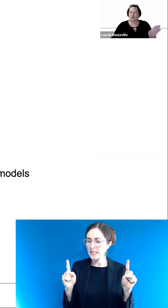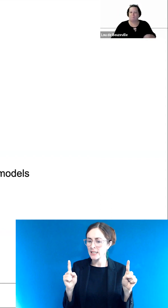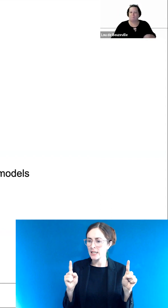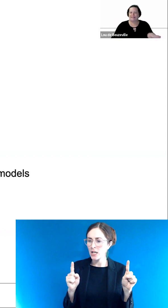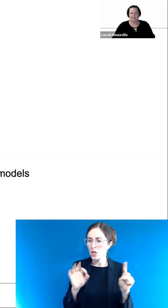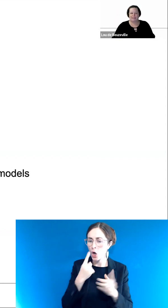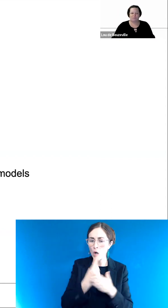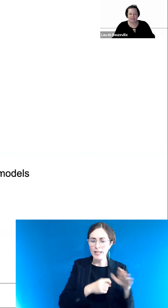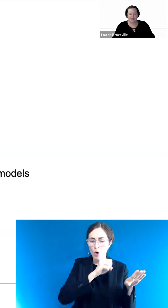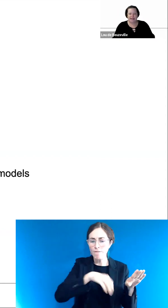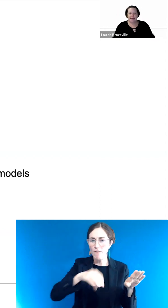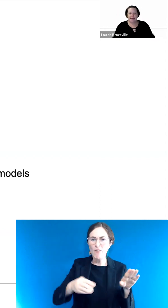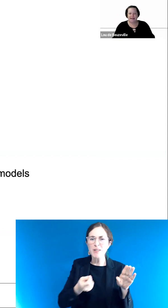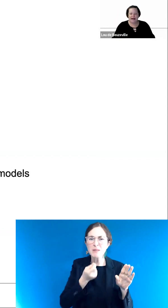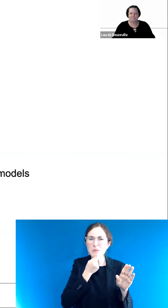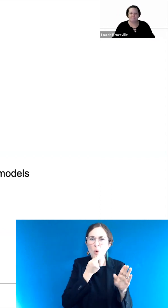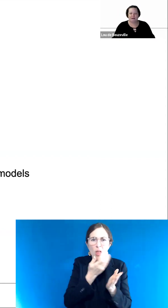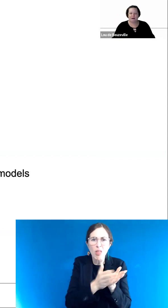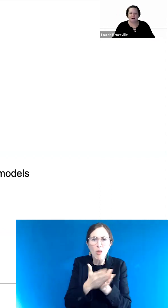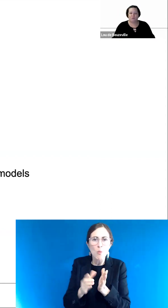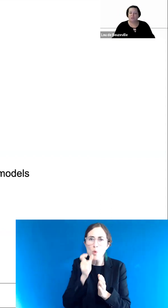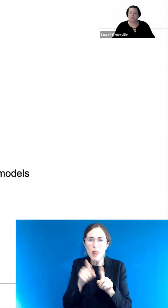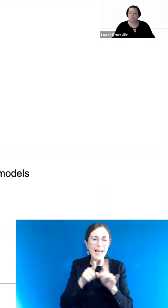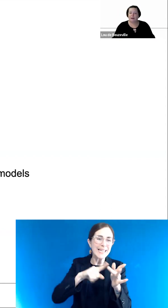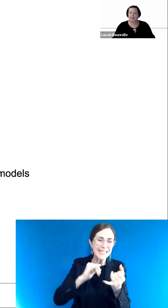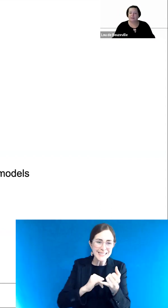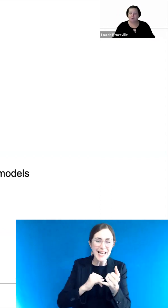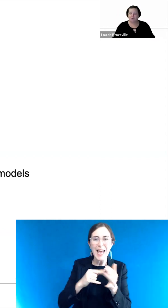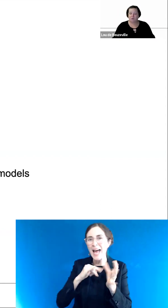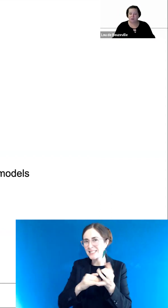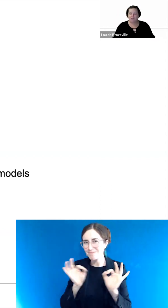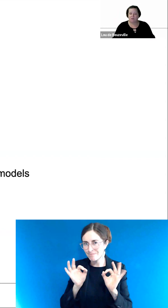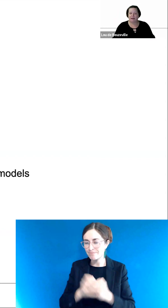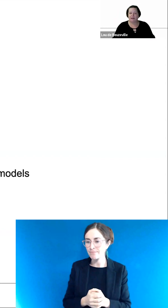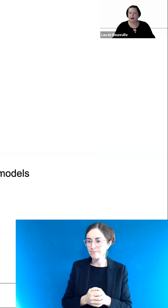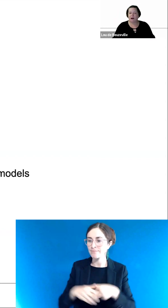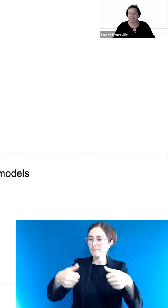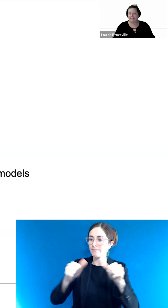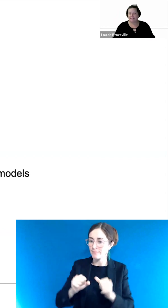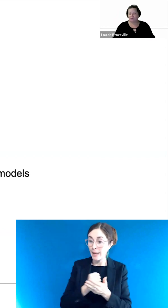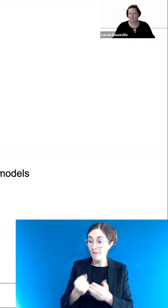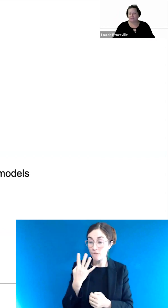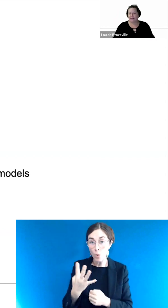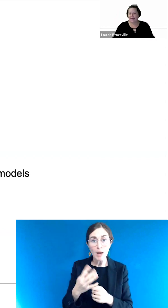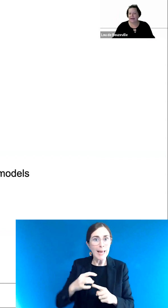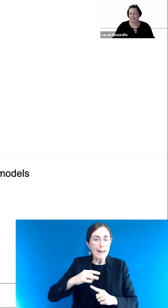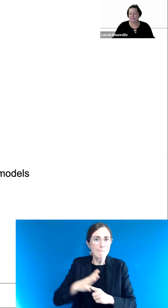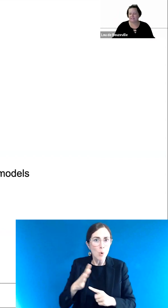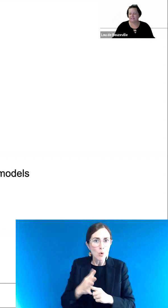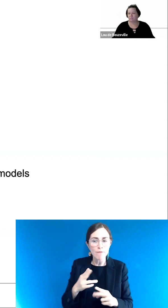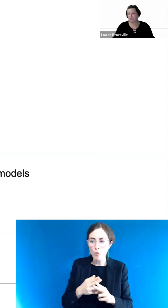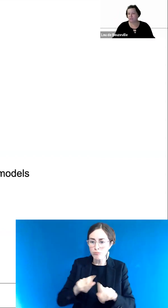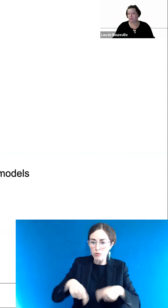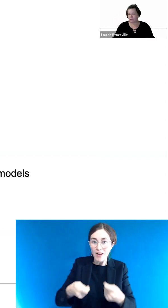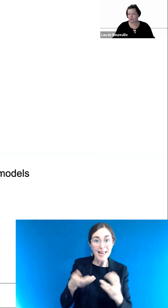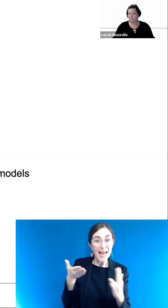just drop the little English words. I want to talk about the importance of and ideas for providing access to